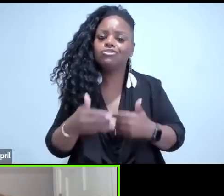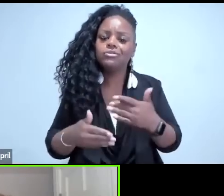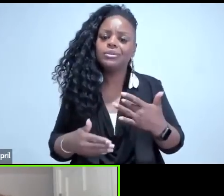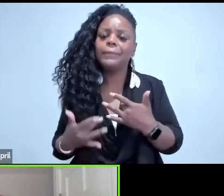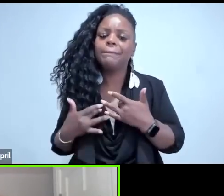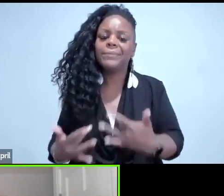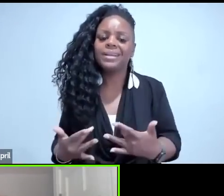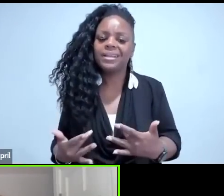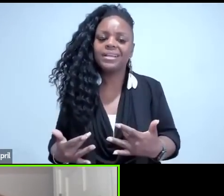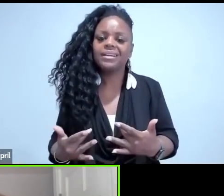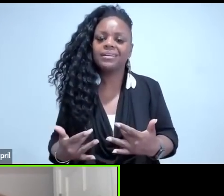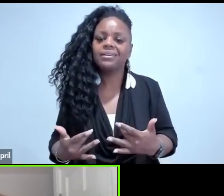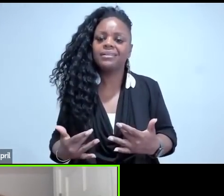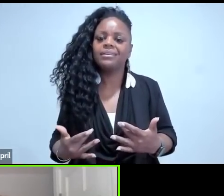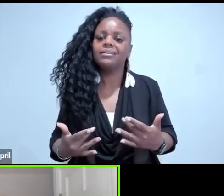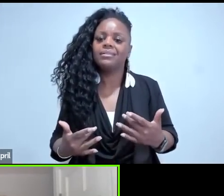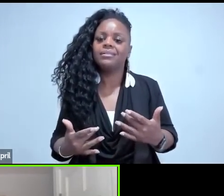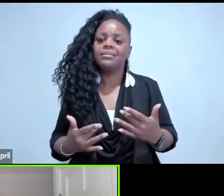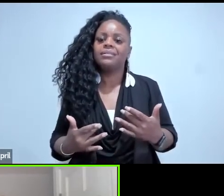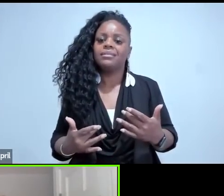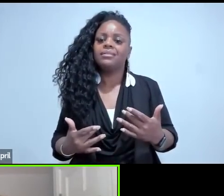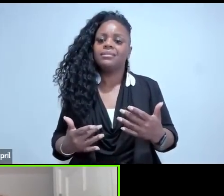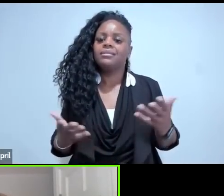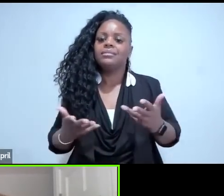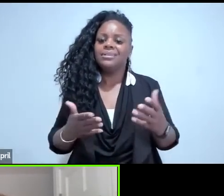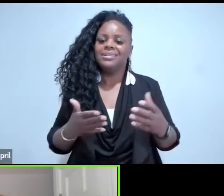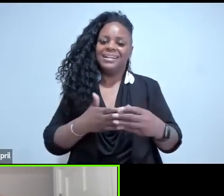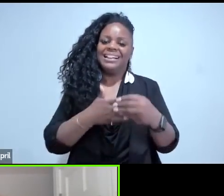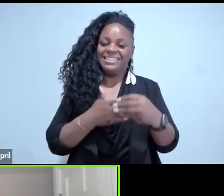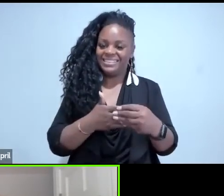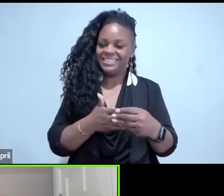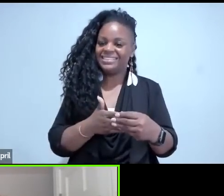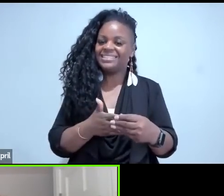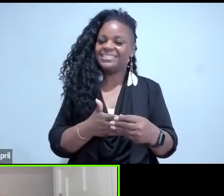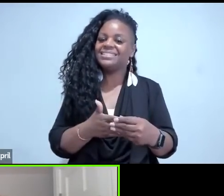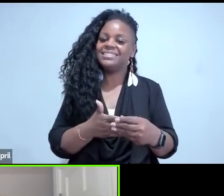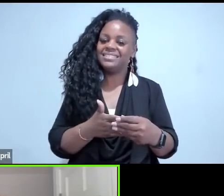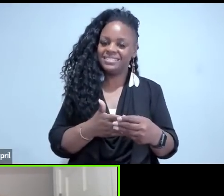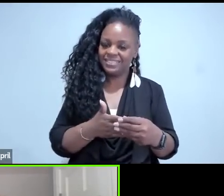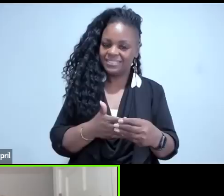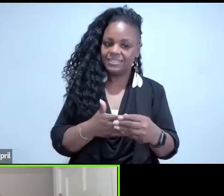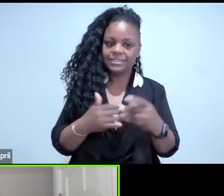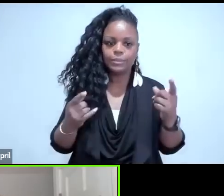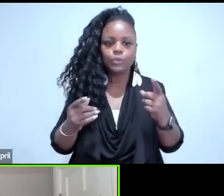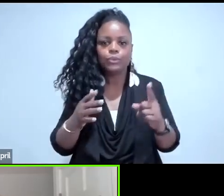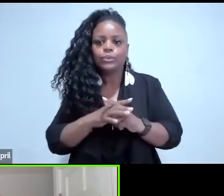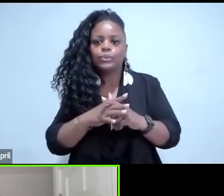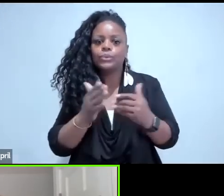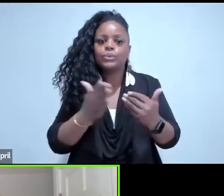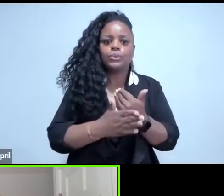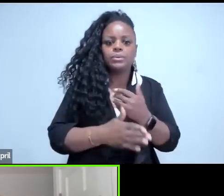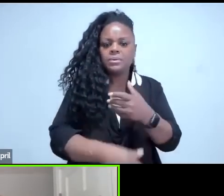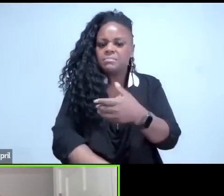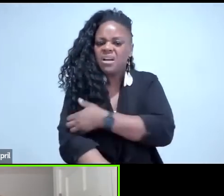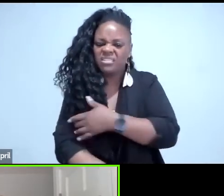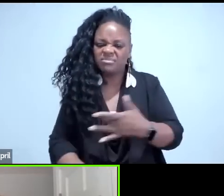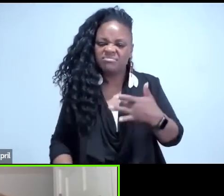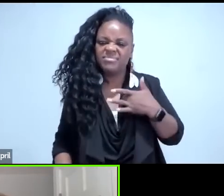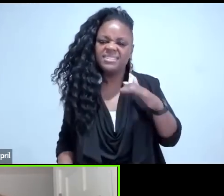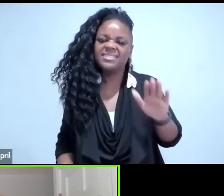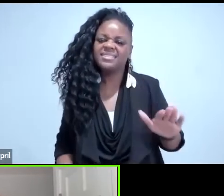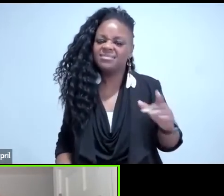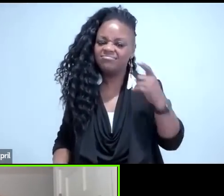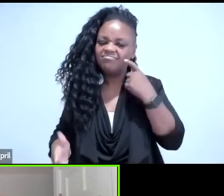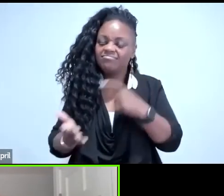and powerful. That's been labor's past. Sam Gompers was a young man when he became head of the AFL. He was